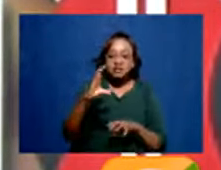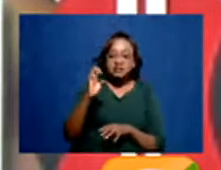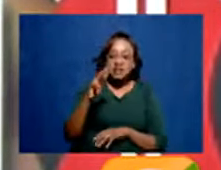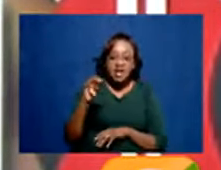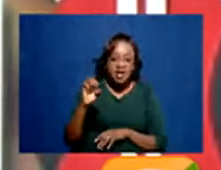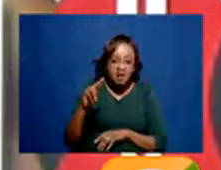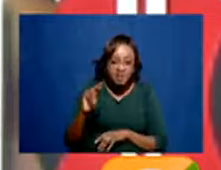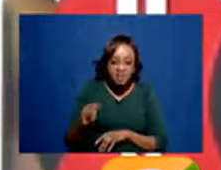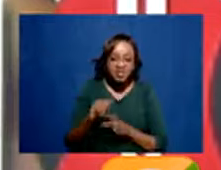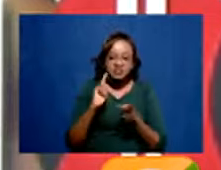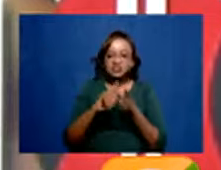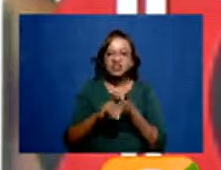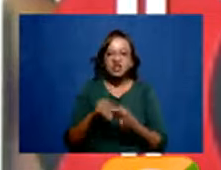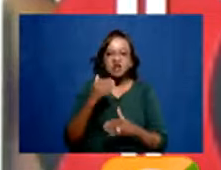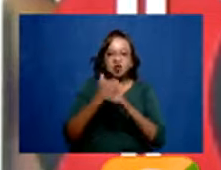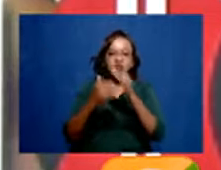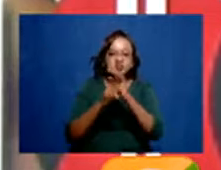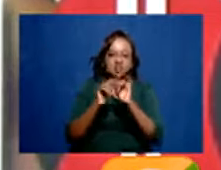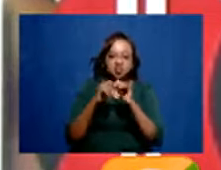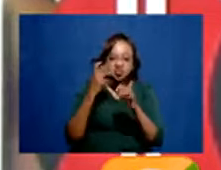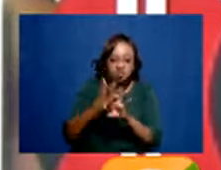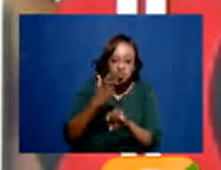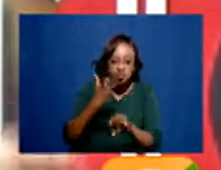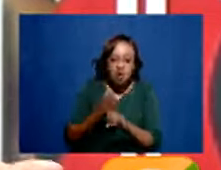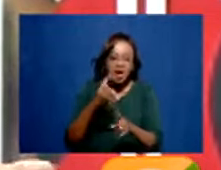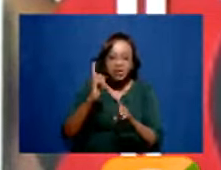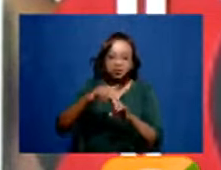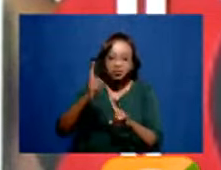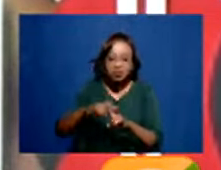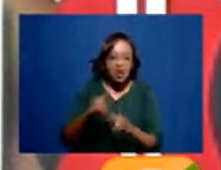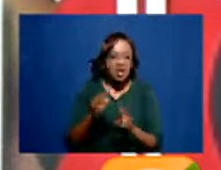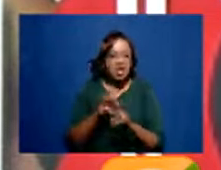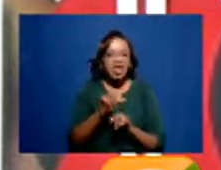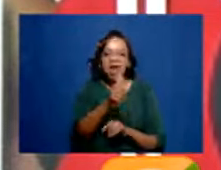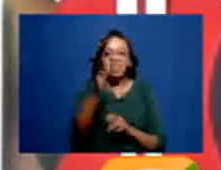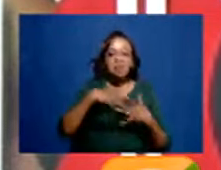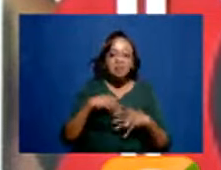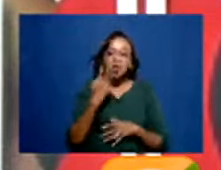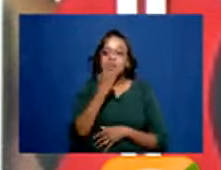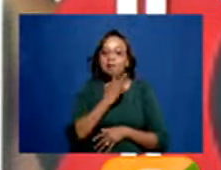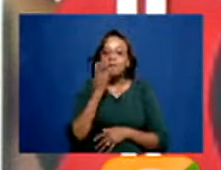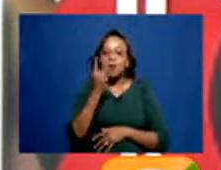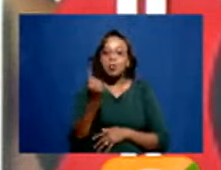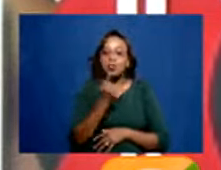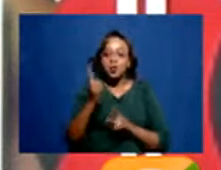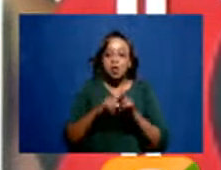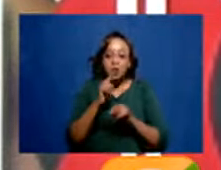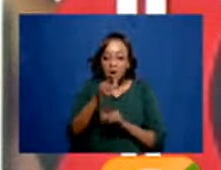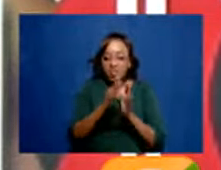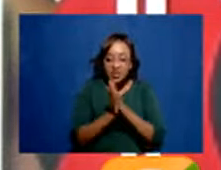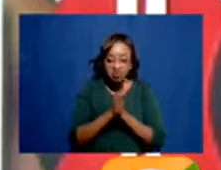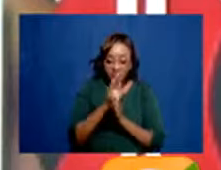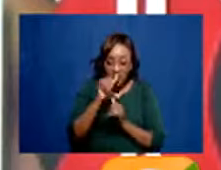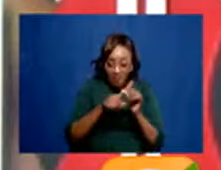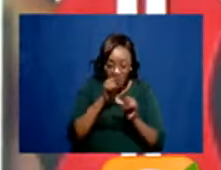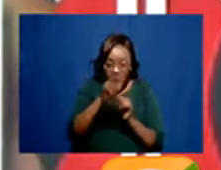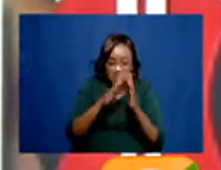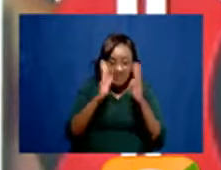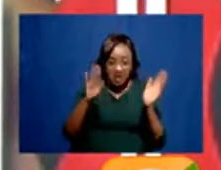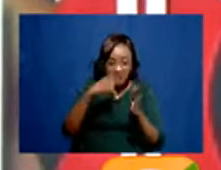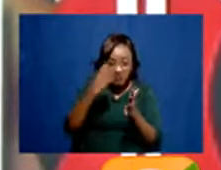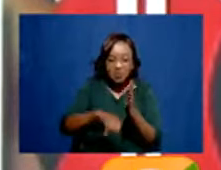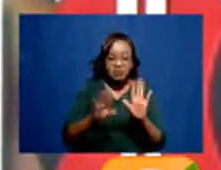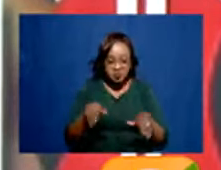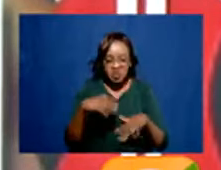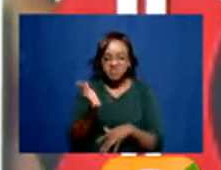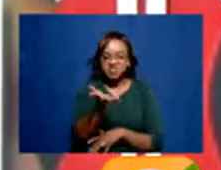one bringing the construction steel. And some of his people... They are just talking here. When the truth about this housing project comes out, all of these people will be put